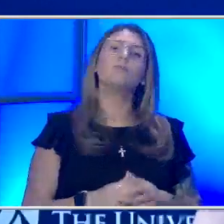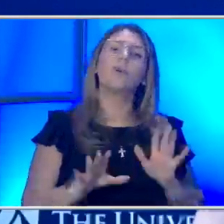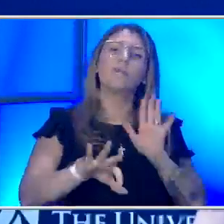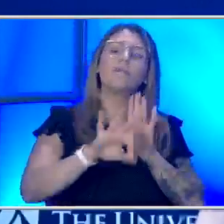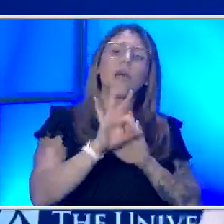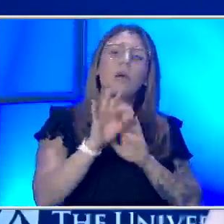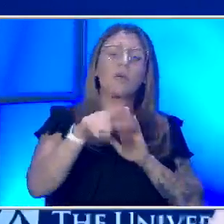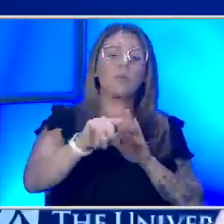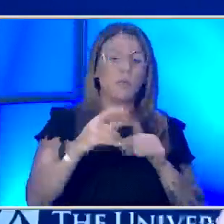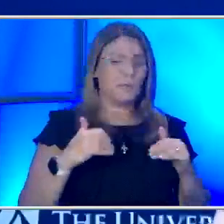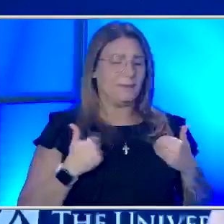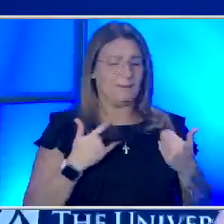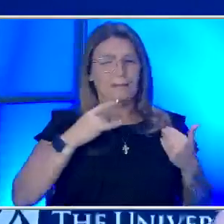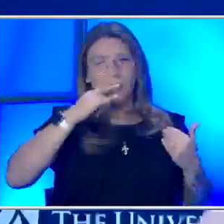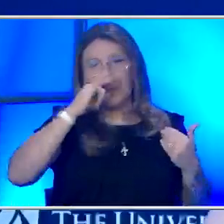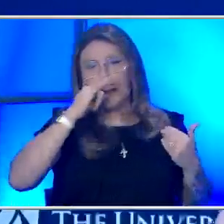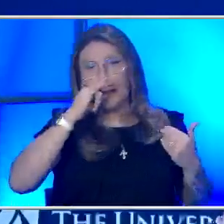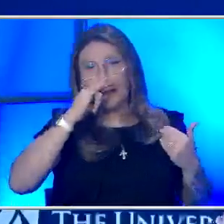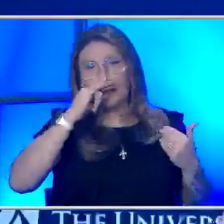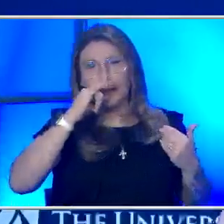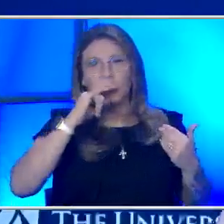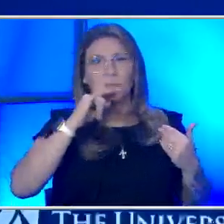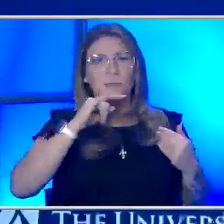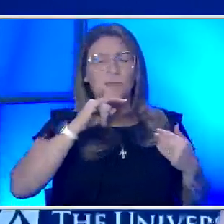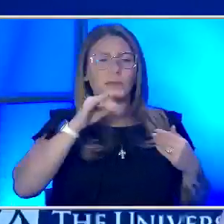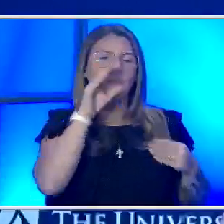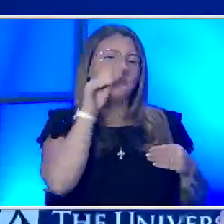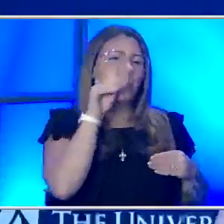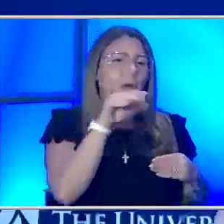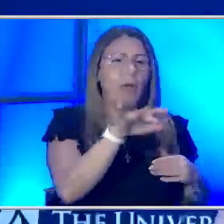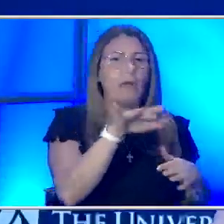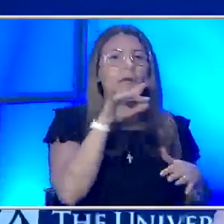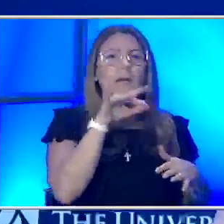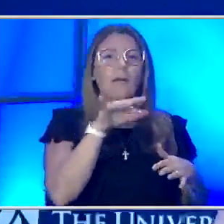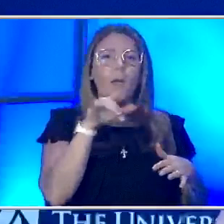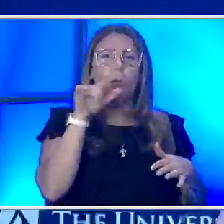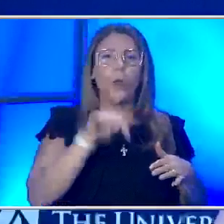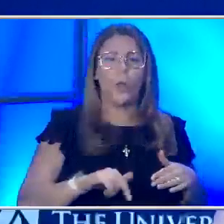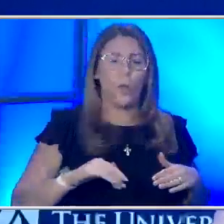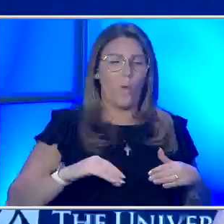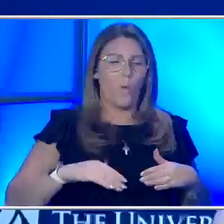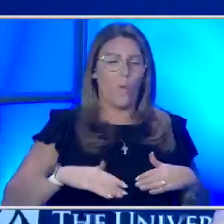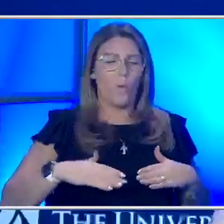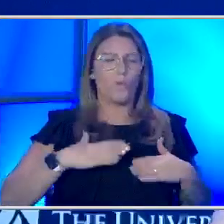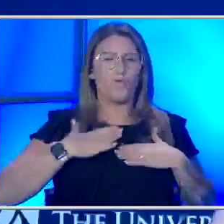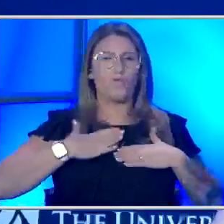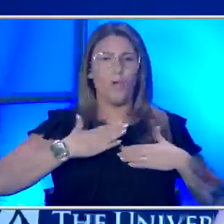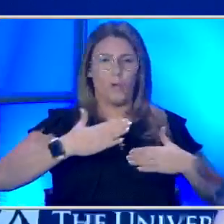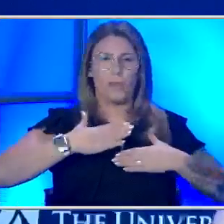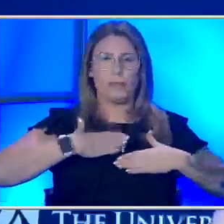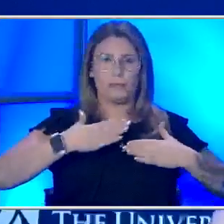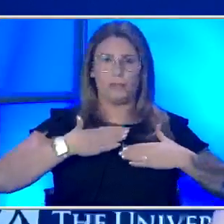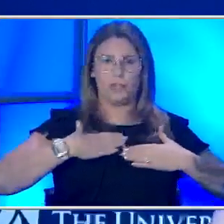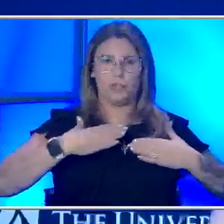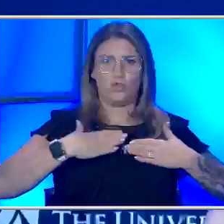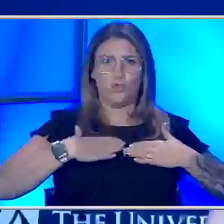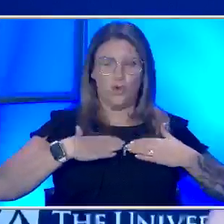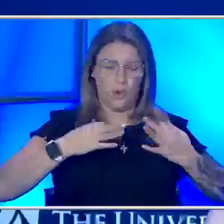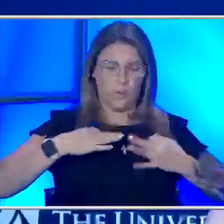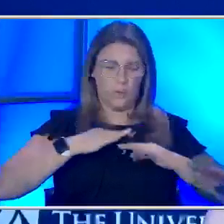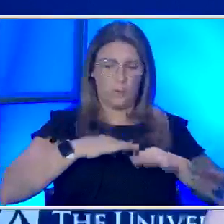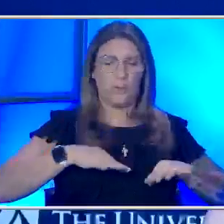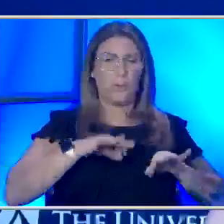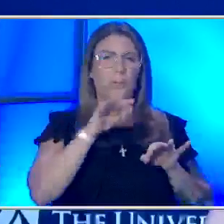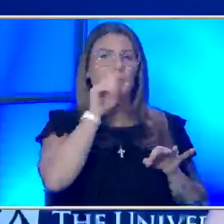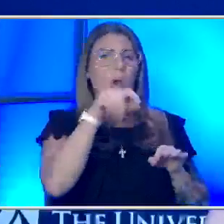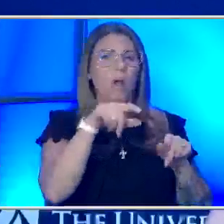kids expressed less of those lower respiratory tract, smaller respiratory droplets out. What does